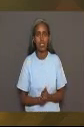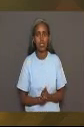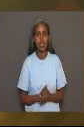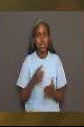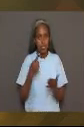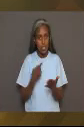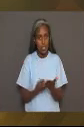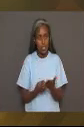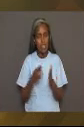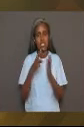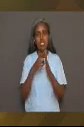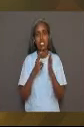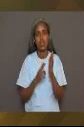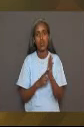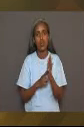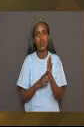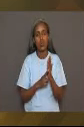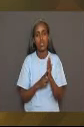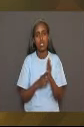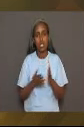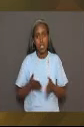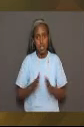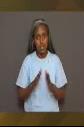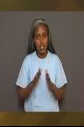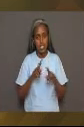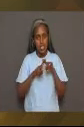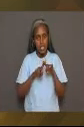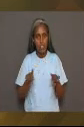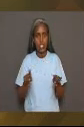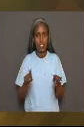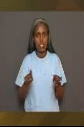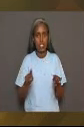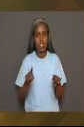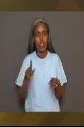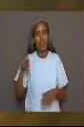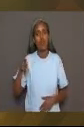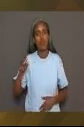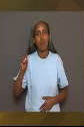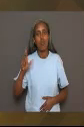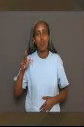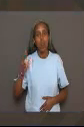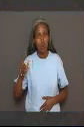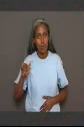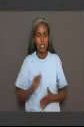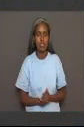Here is the rule which will let us differentiate polynomials.